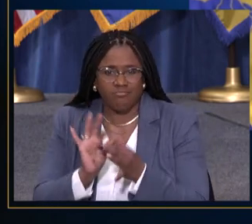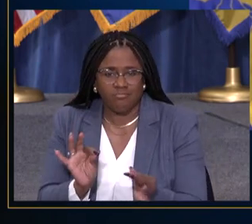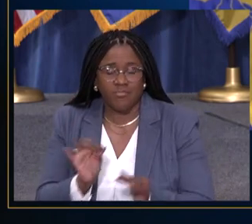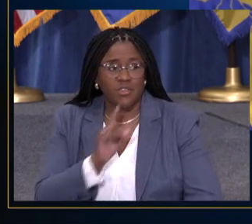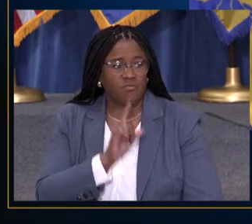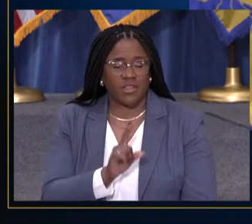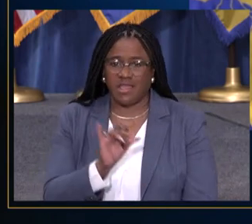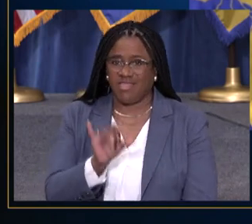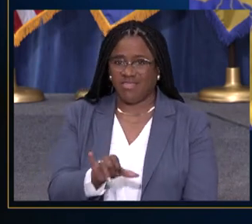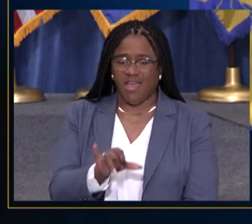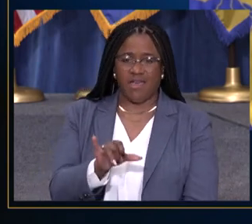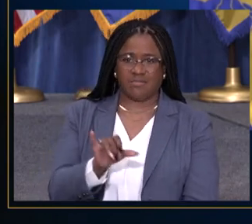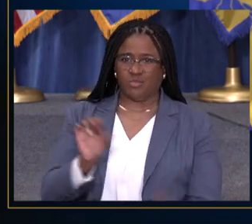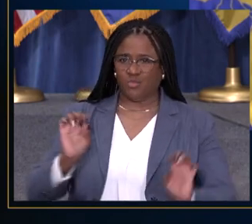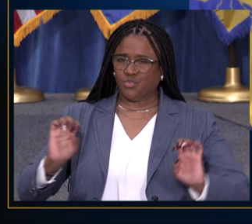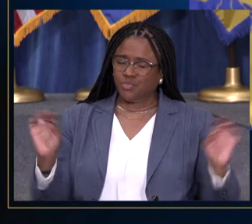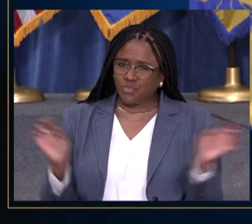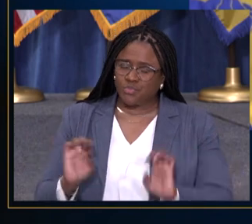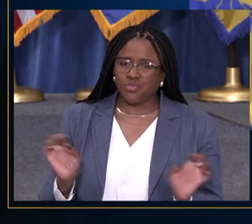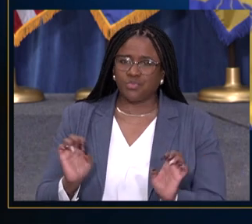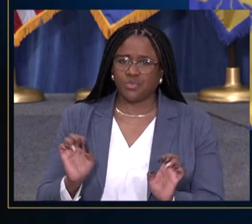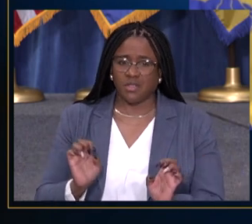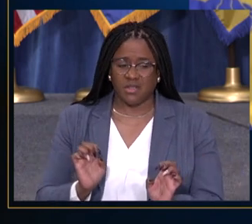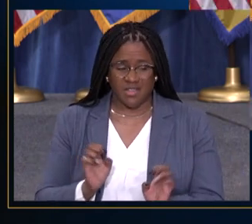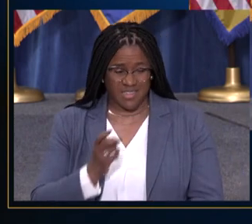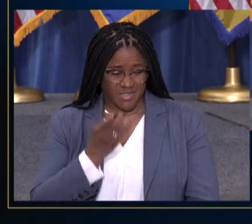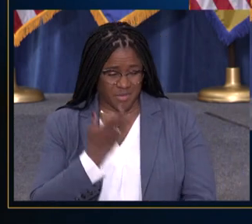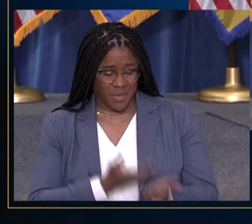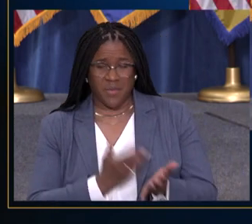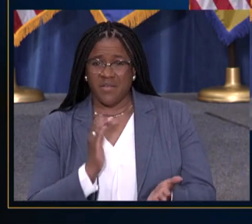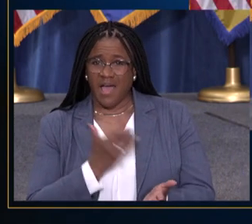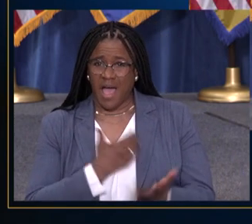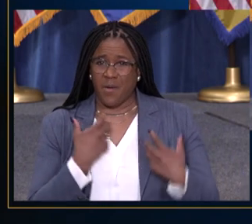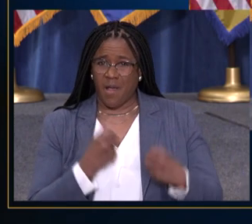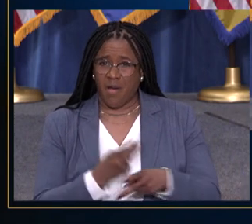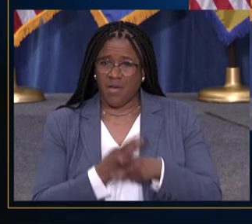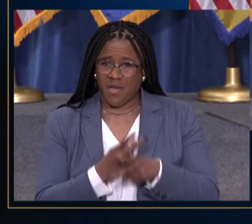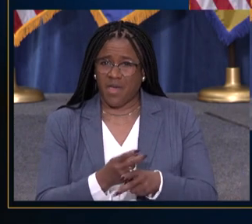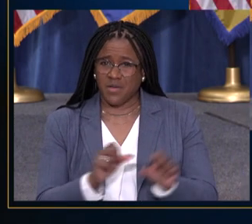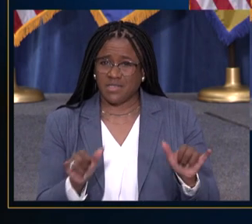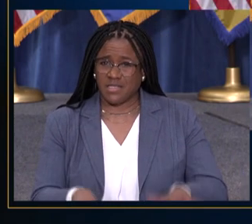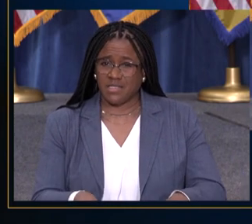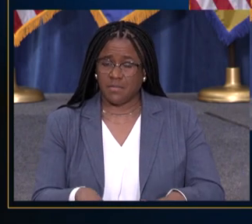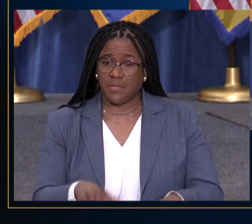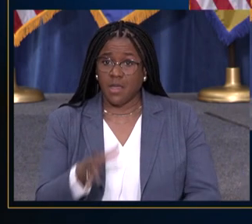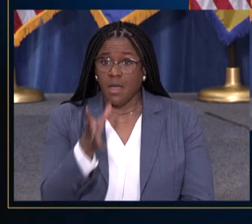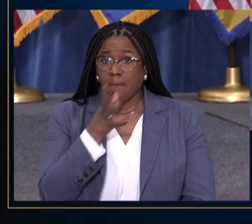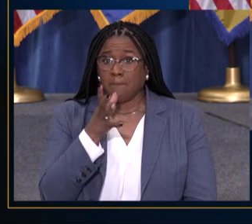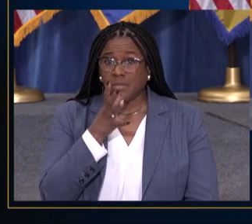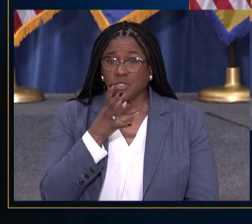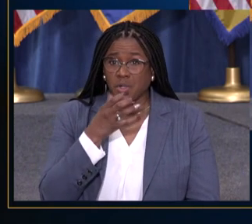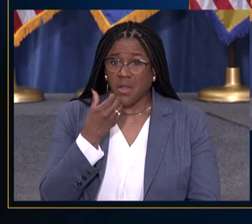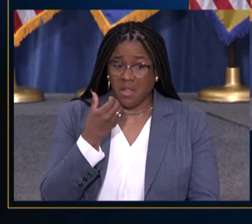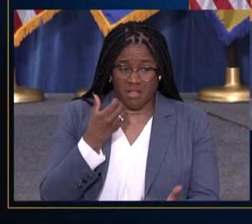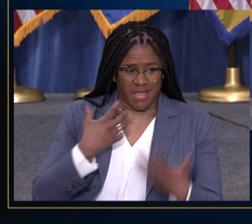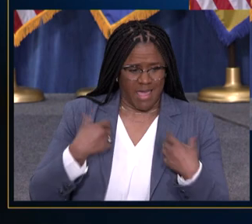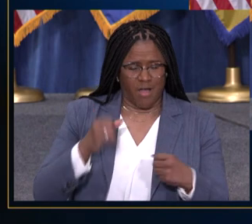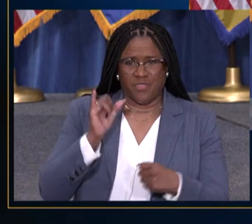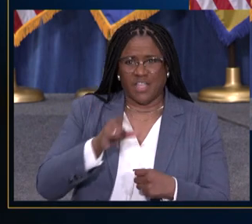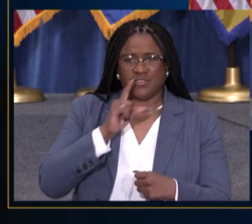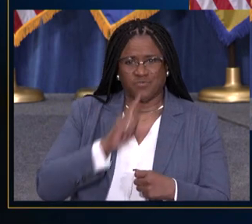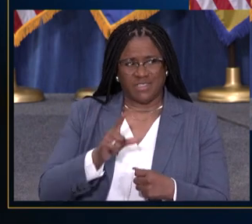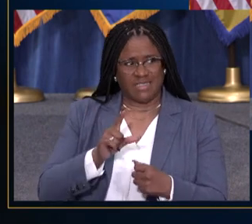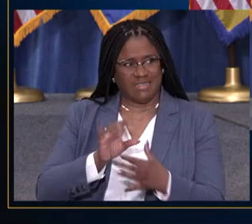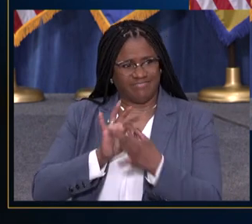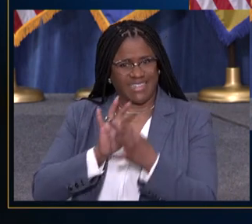it's a damning indictment of our healthcare system, considering the fact that maternal health is a bellwether for all other